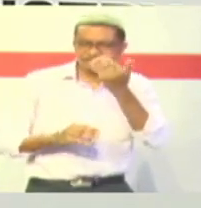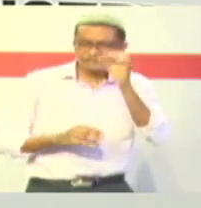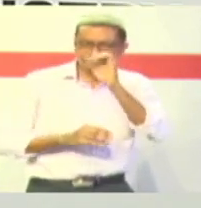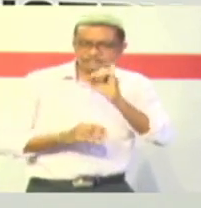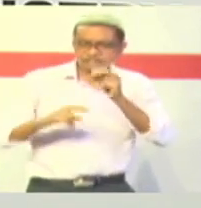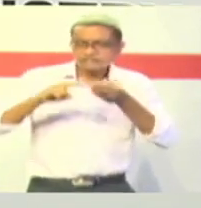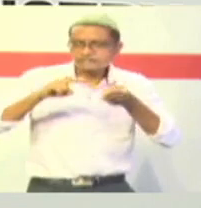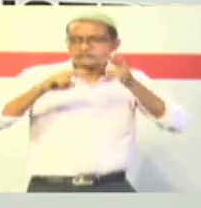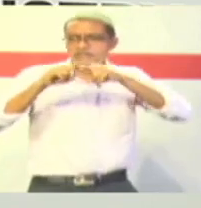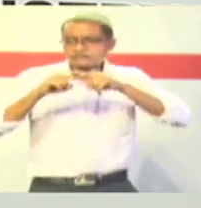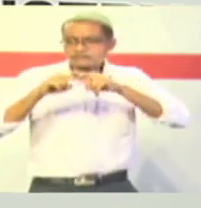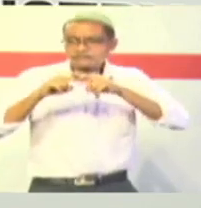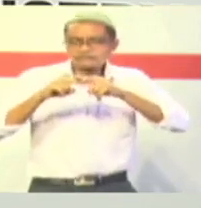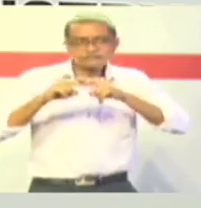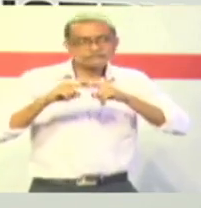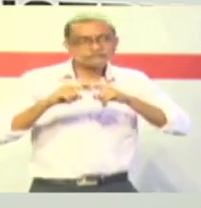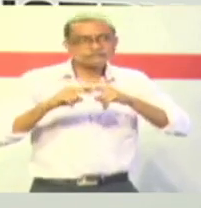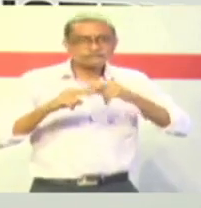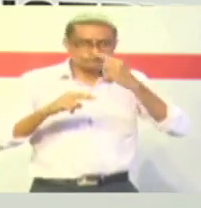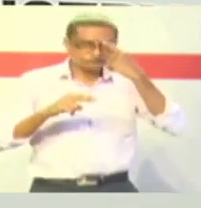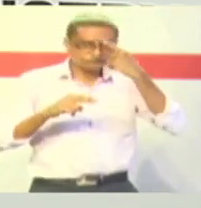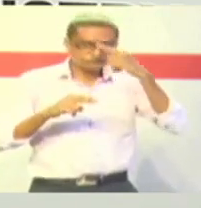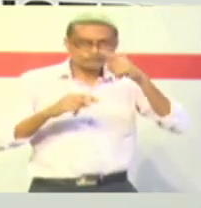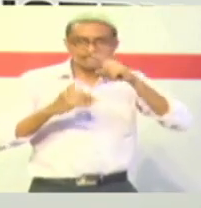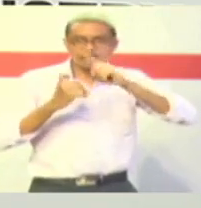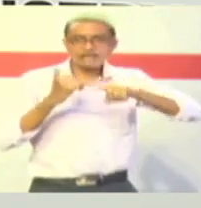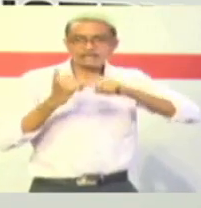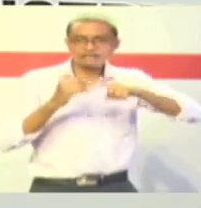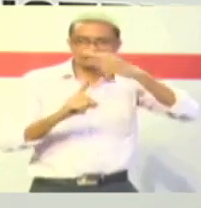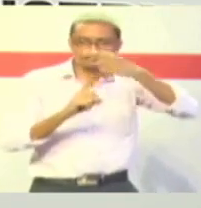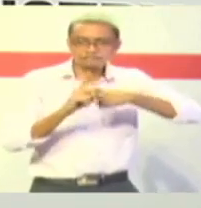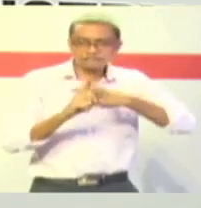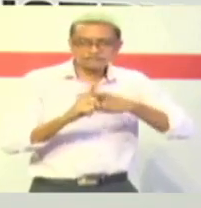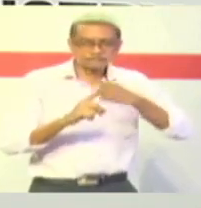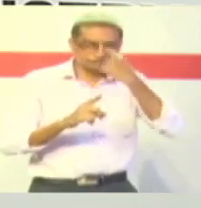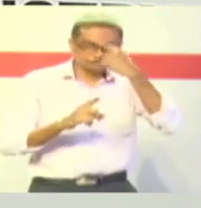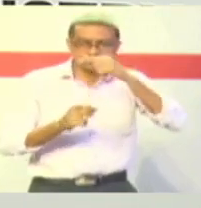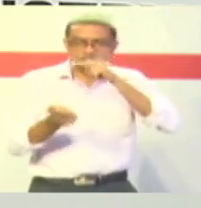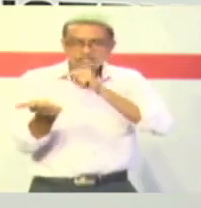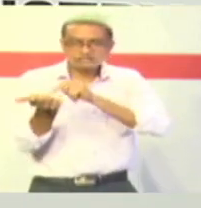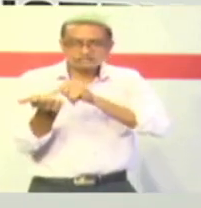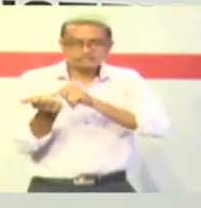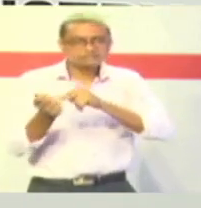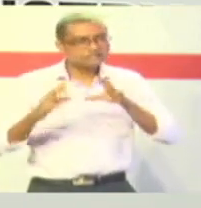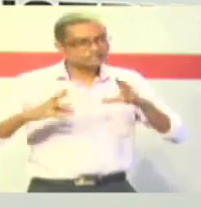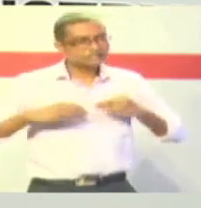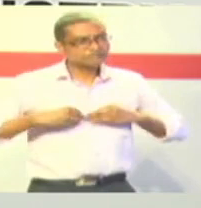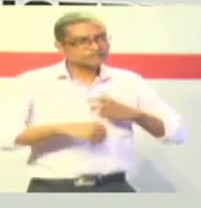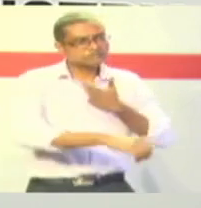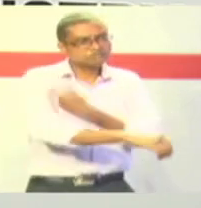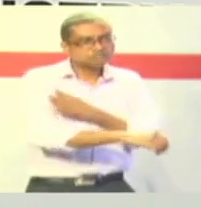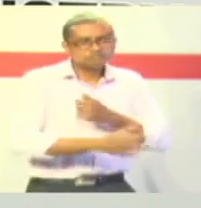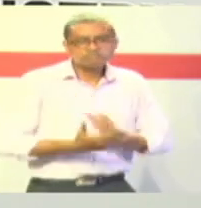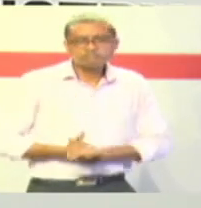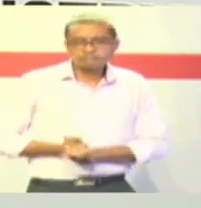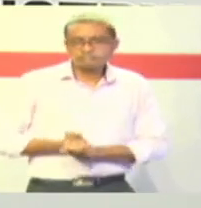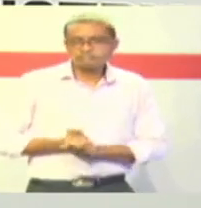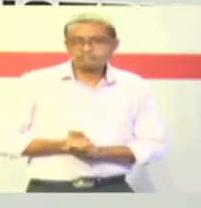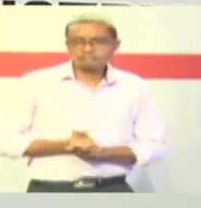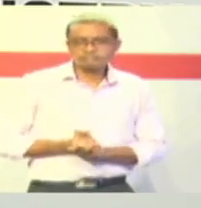15% increase over the last month or so, particularly for nursing, and we're